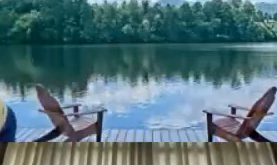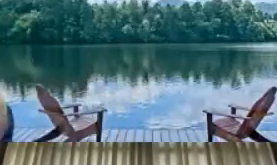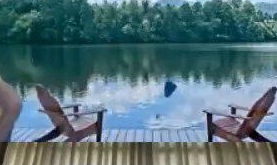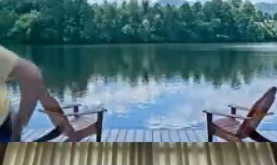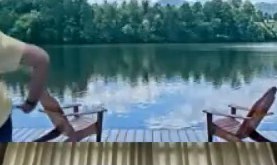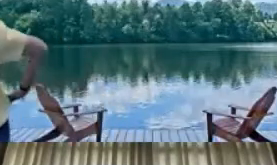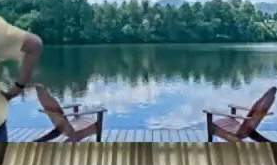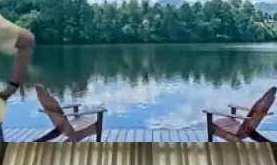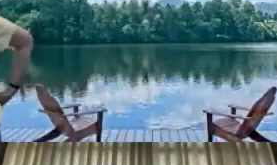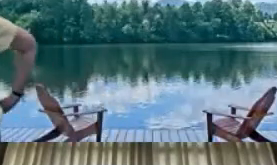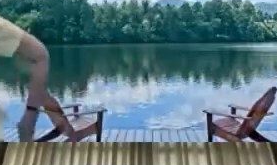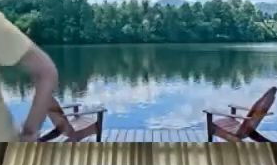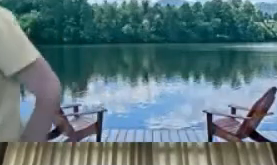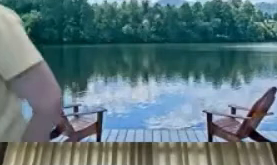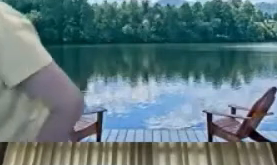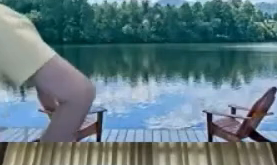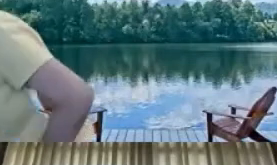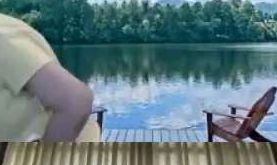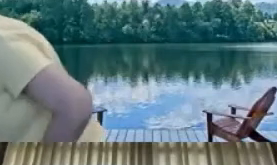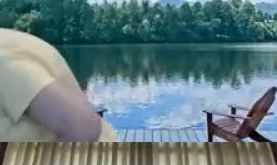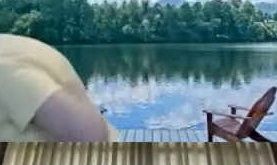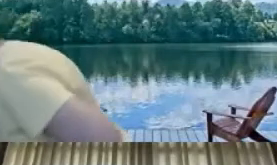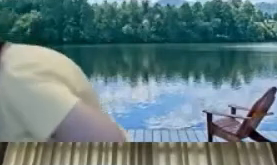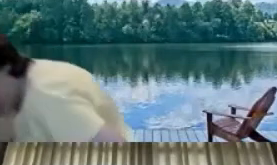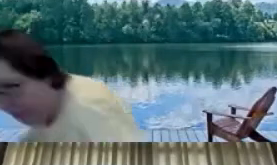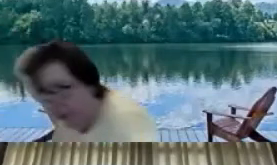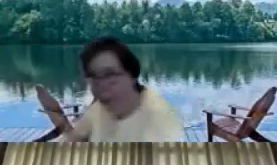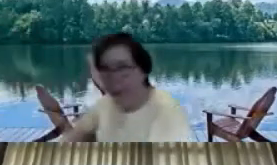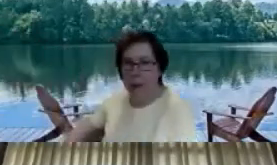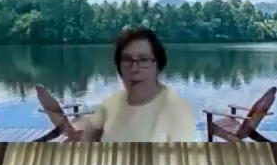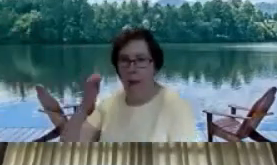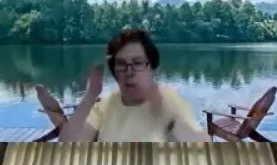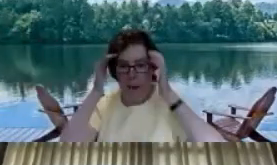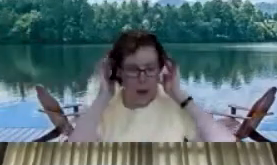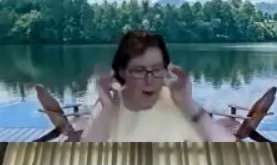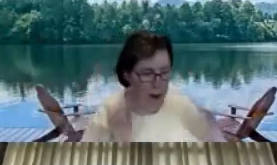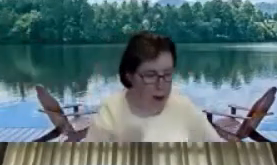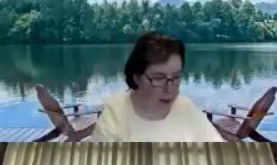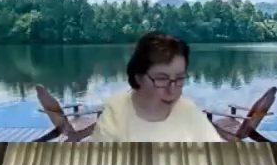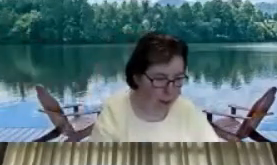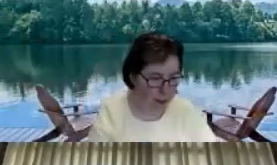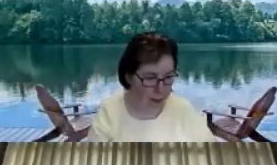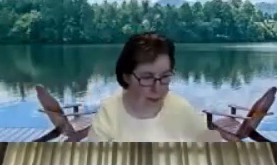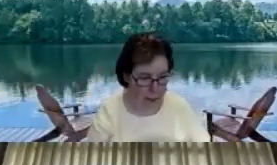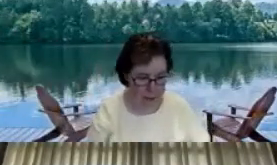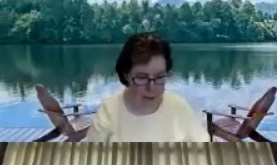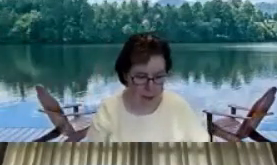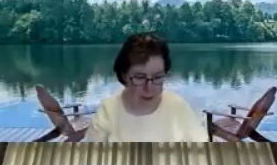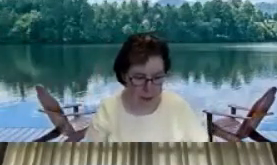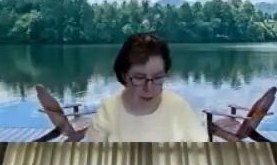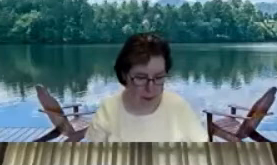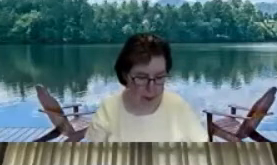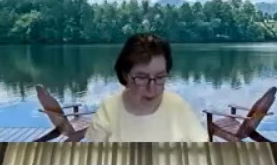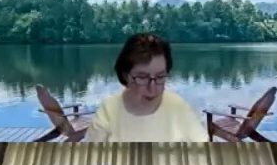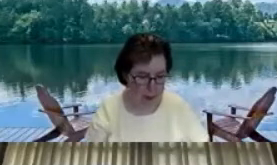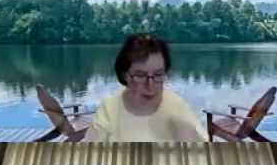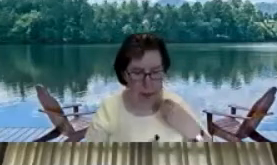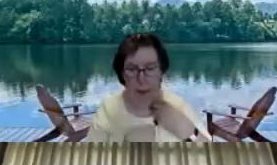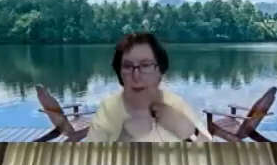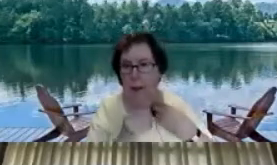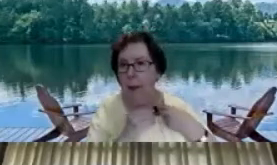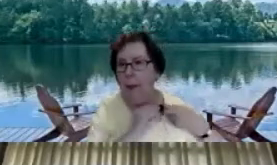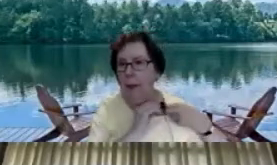exhibitions. The goal is simple: slow down, discover the joy of looking at art, and talk about the experience with others.